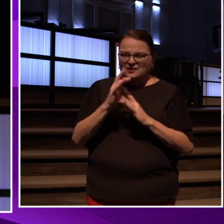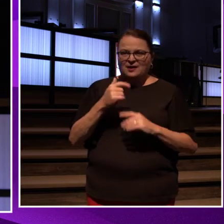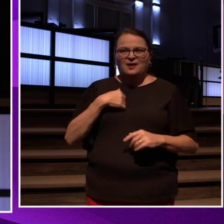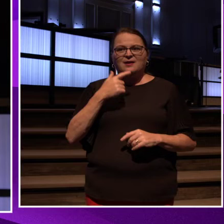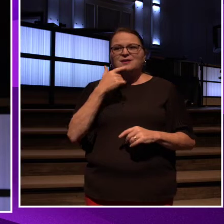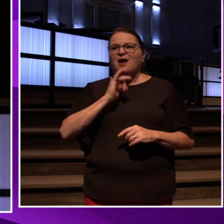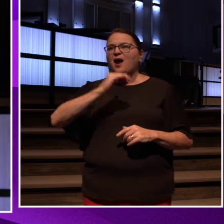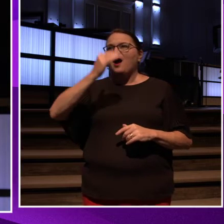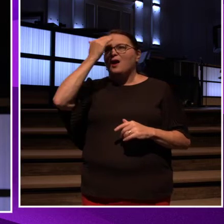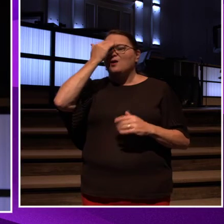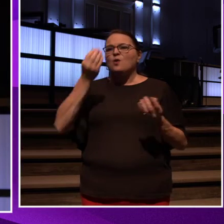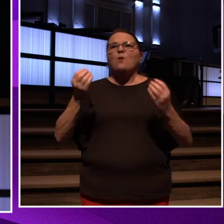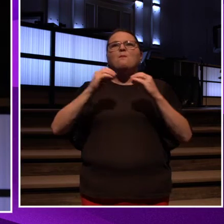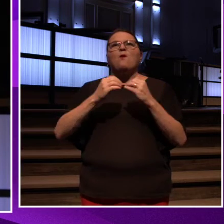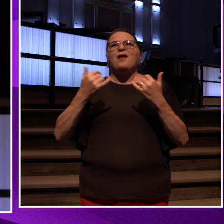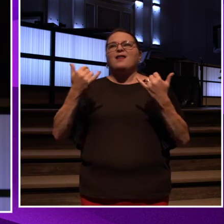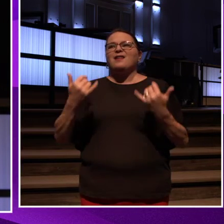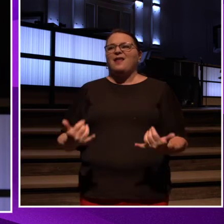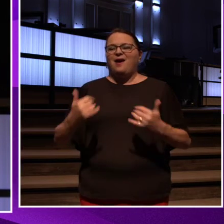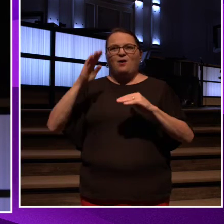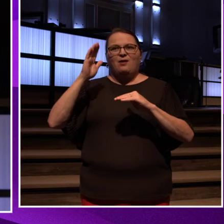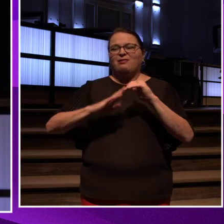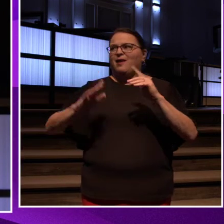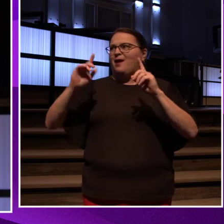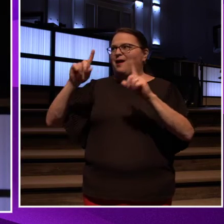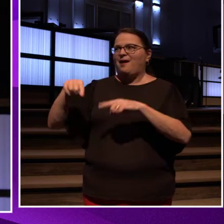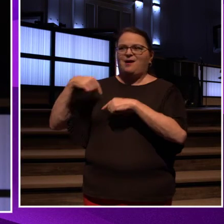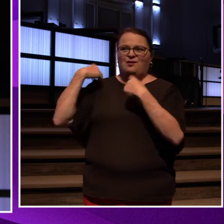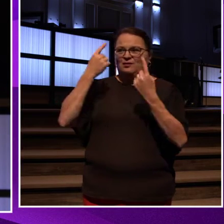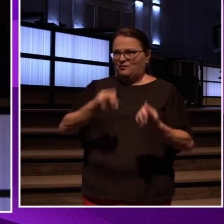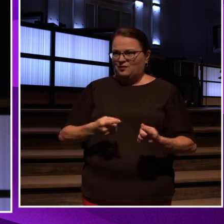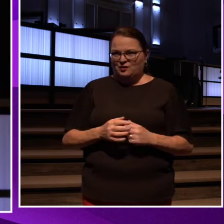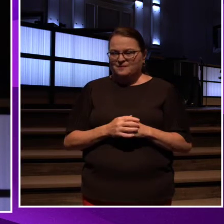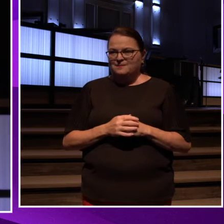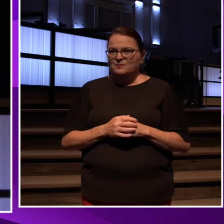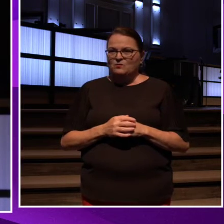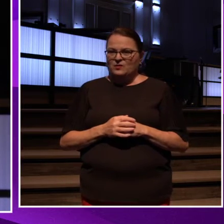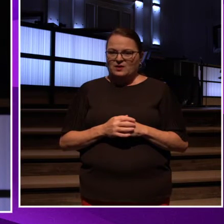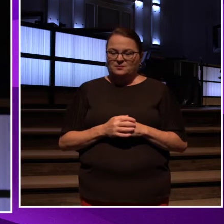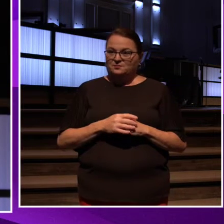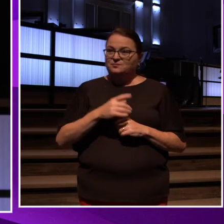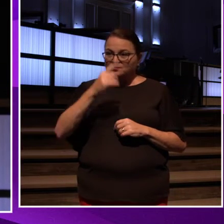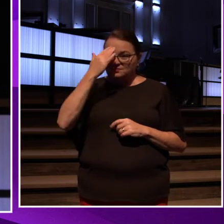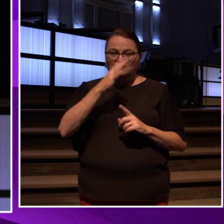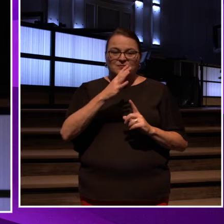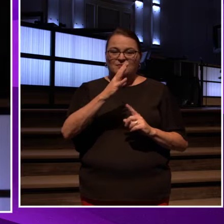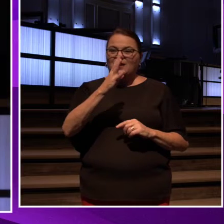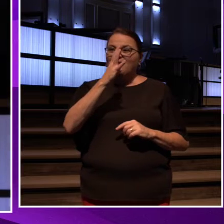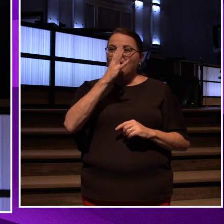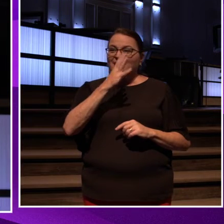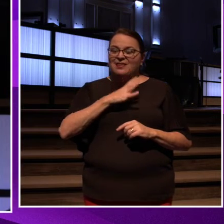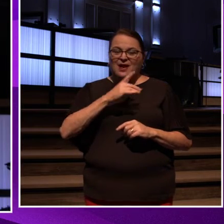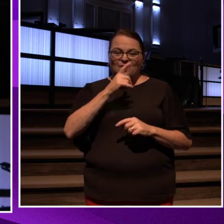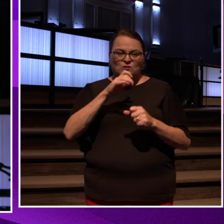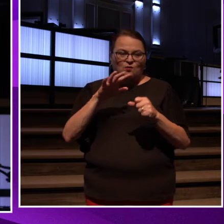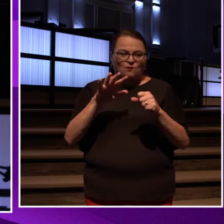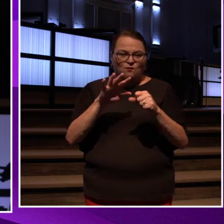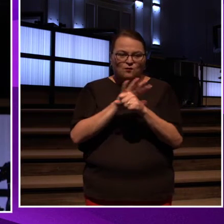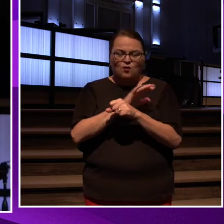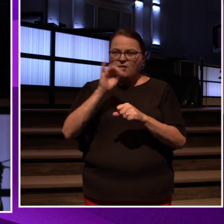I've ever known before." Do you think anybody asked that lady who was full of demonic activity, who